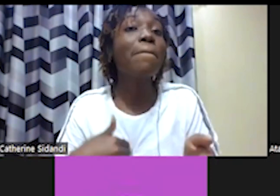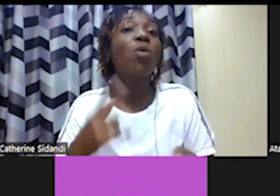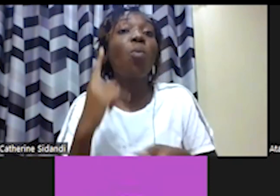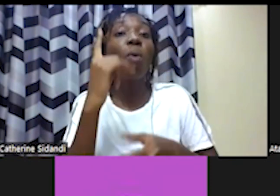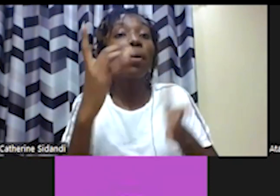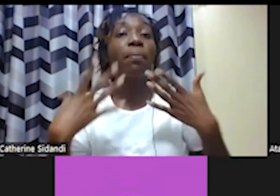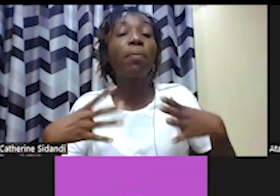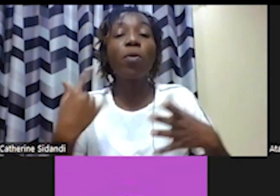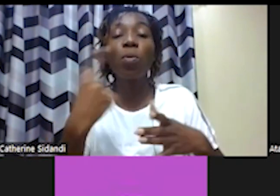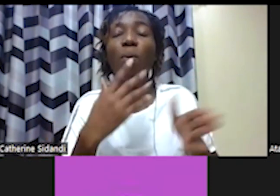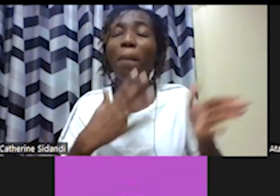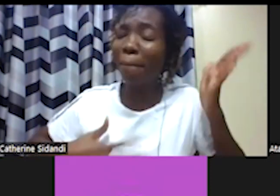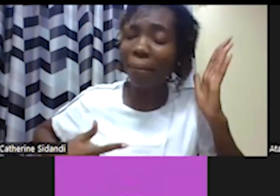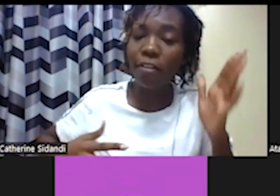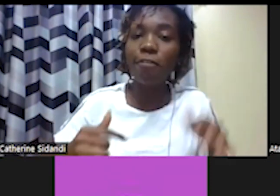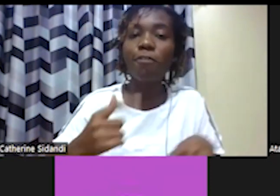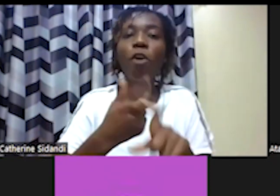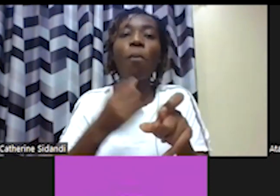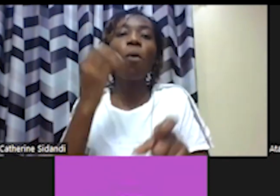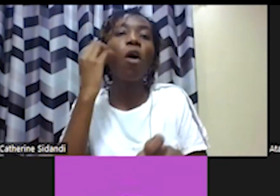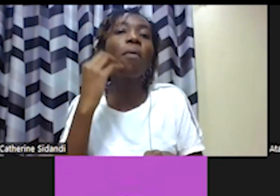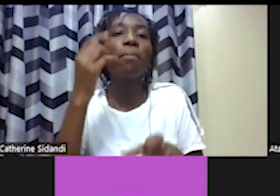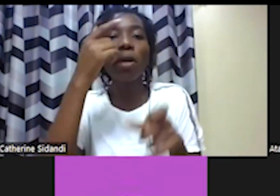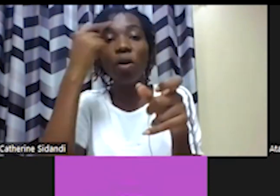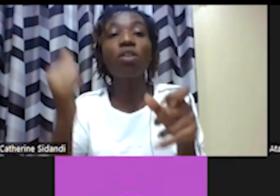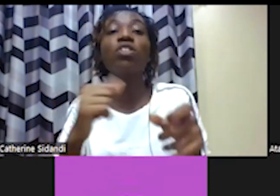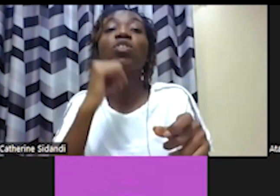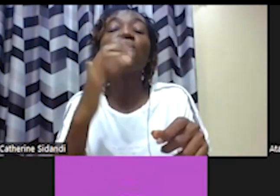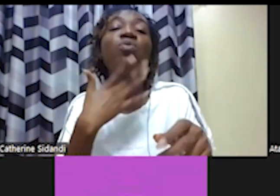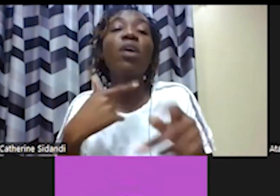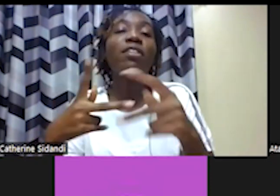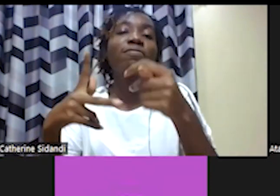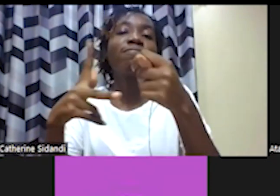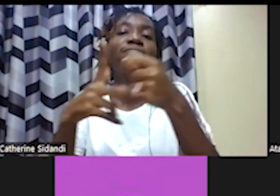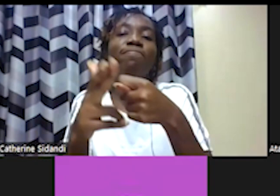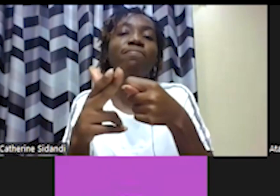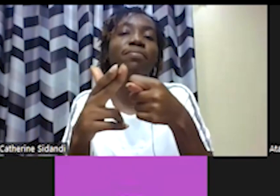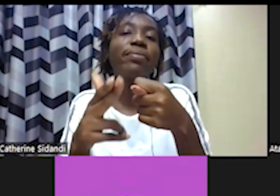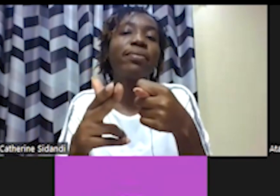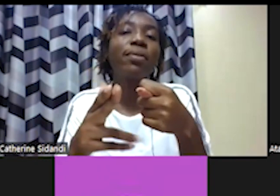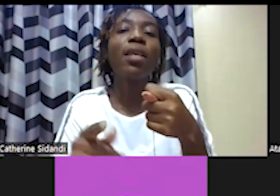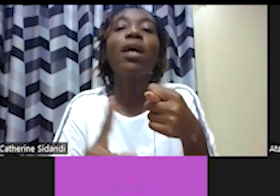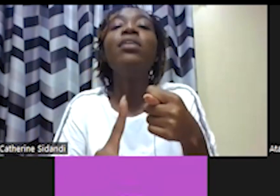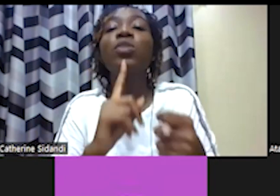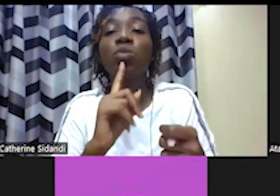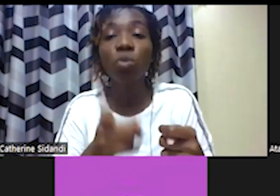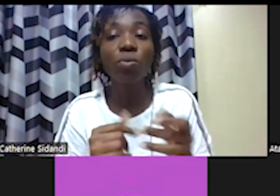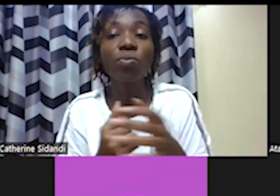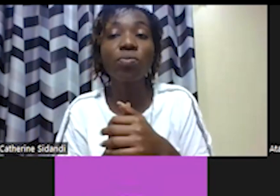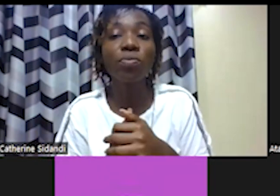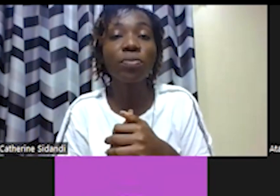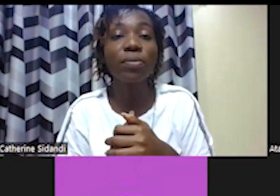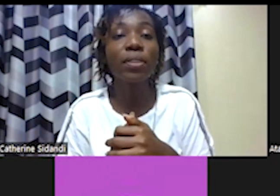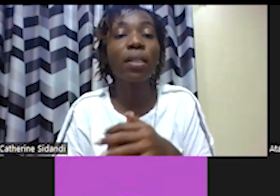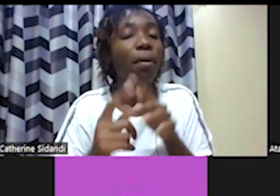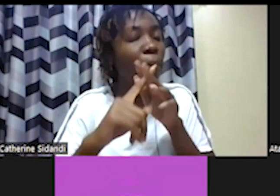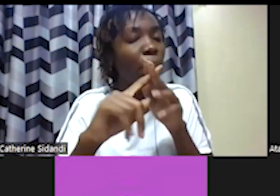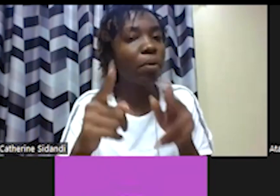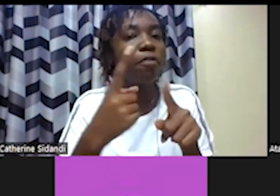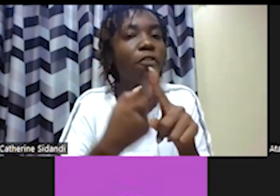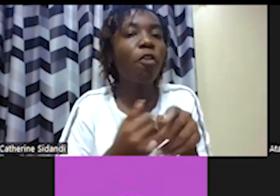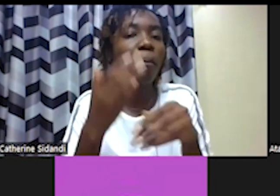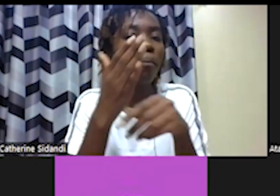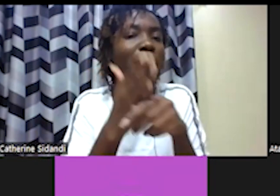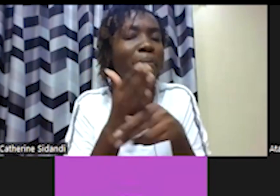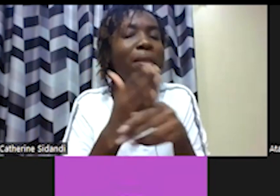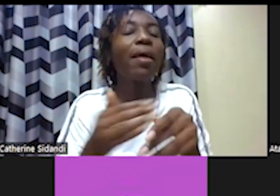home because I didn't want to be circumcised. I ran away from the knife. So running away from the knife meant